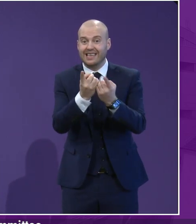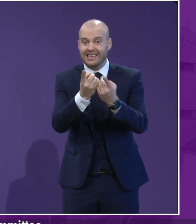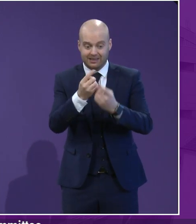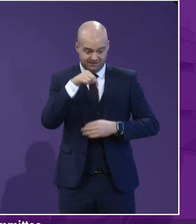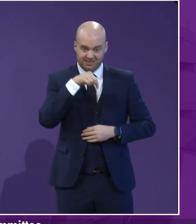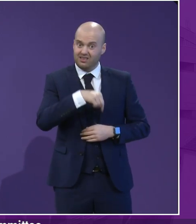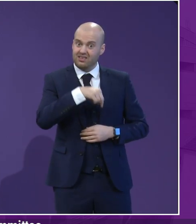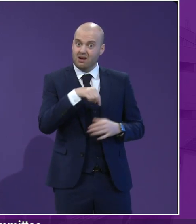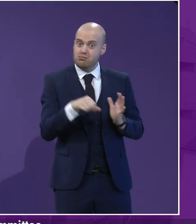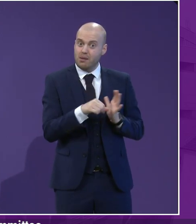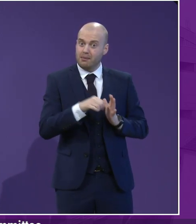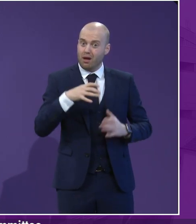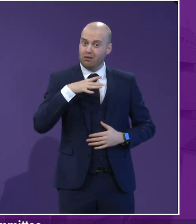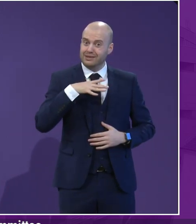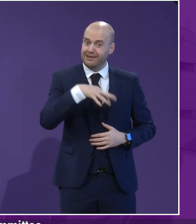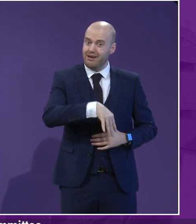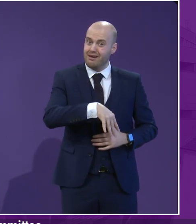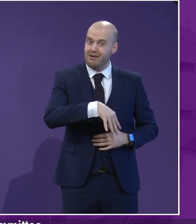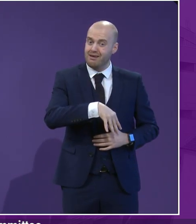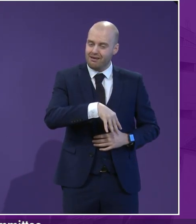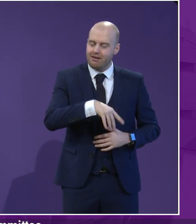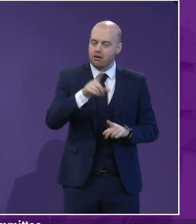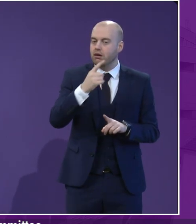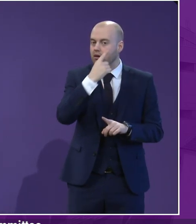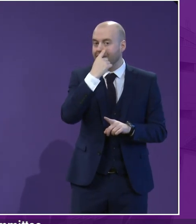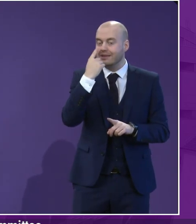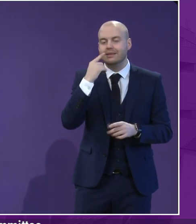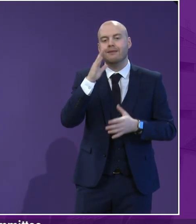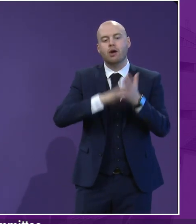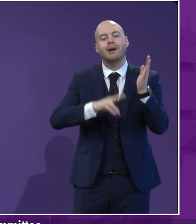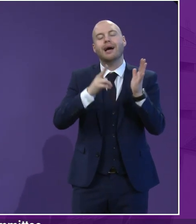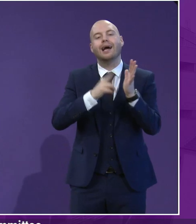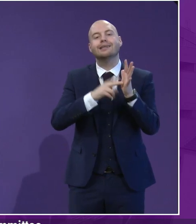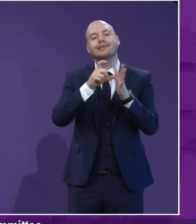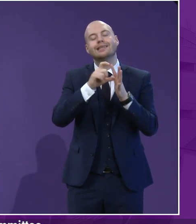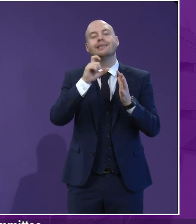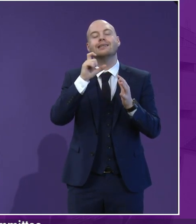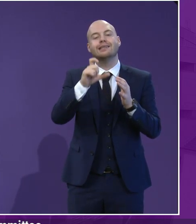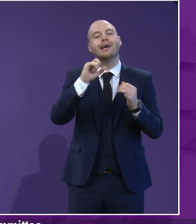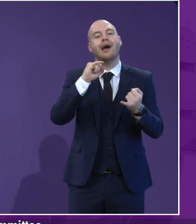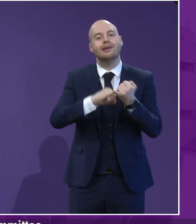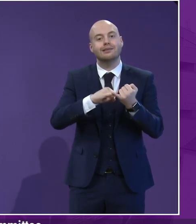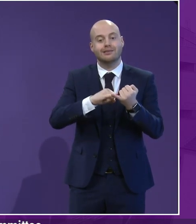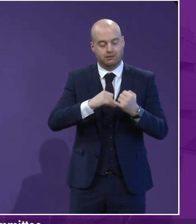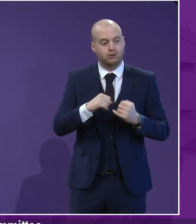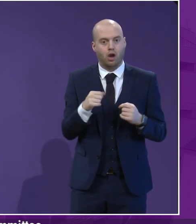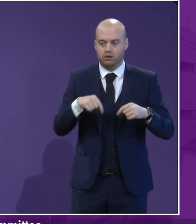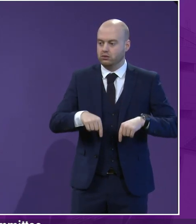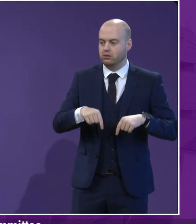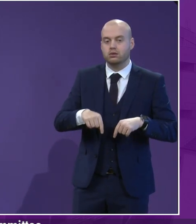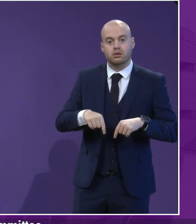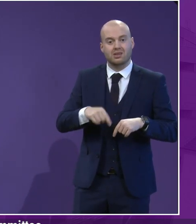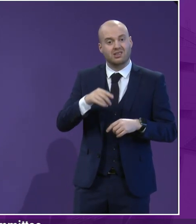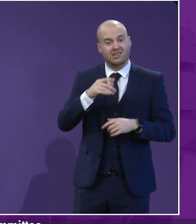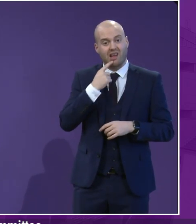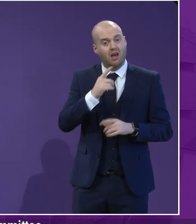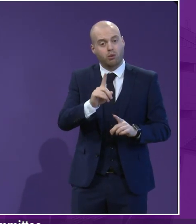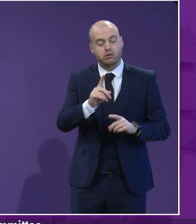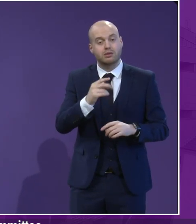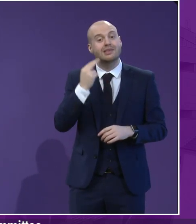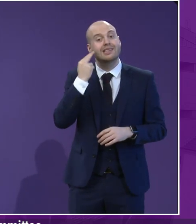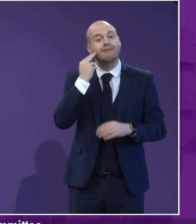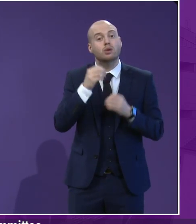For BSL-using students, the issues start much earlier. For example, in respect of raising the aspiration to attend university at